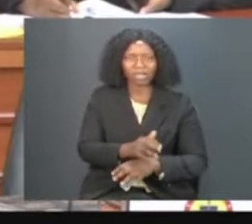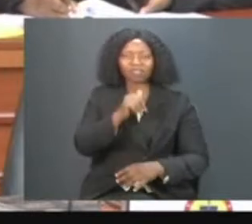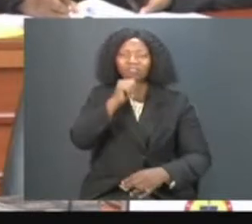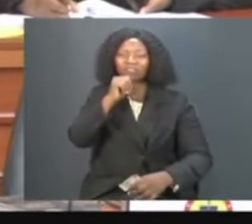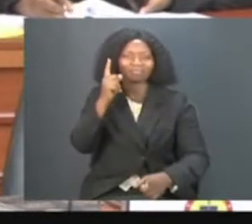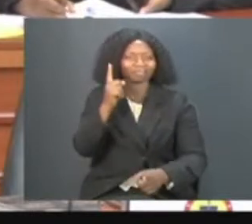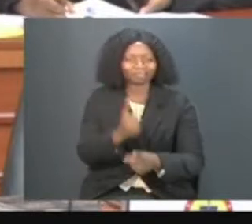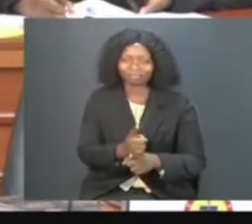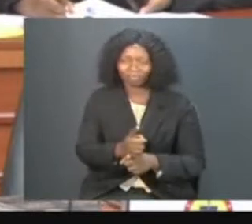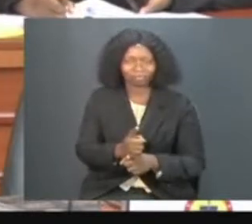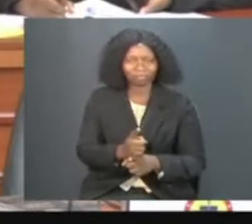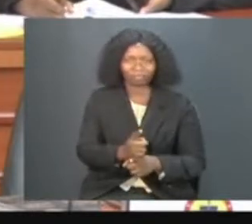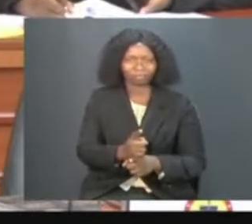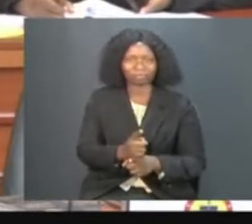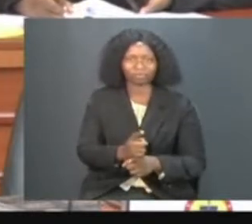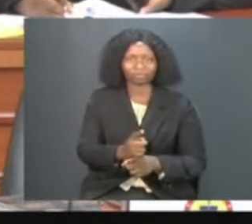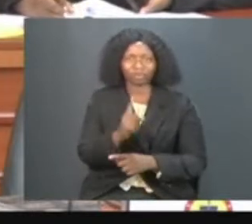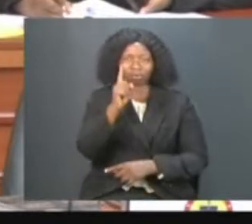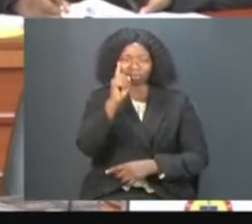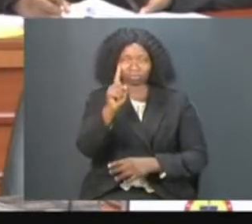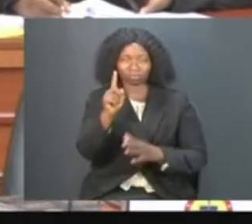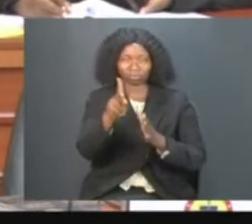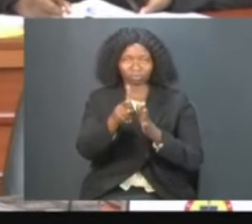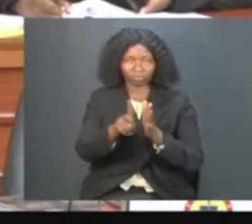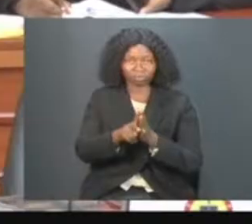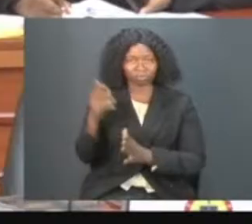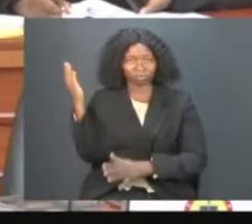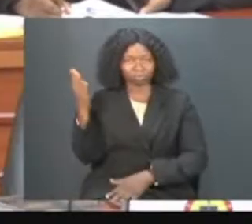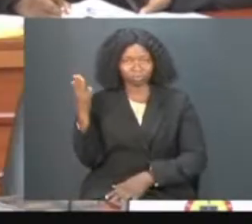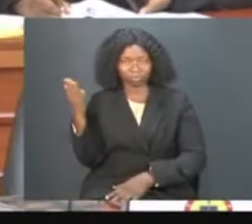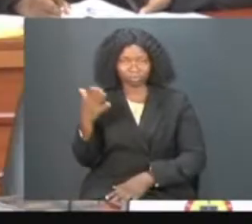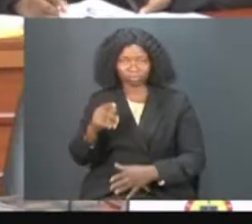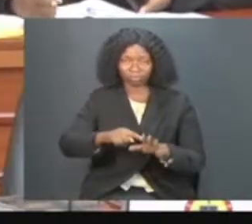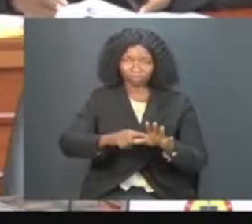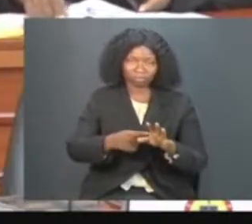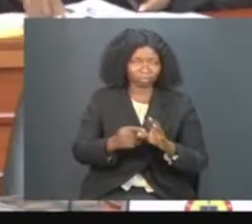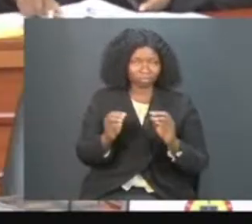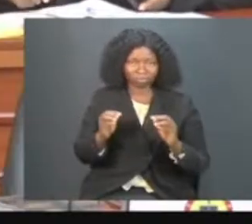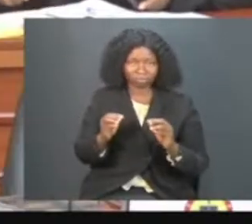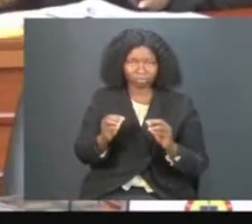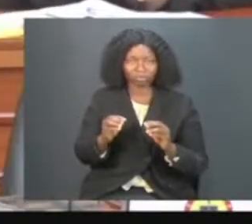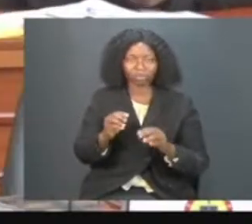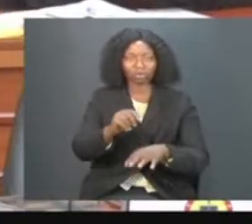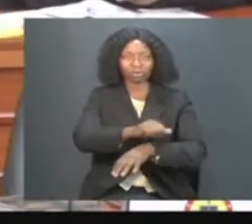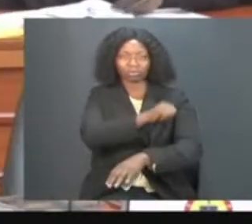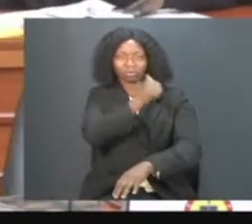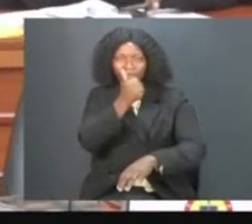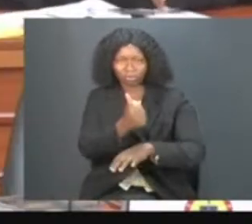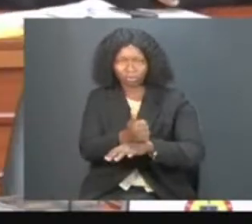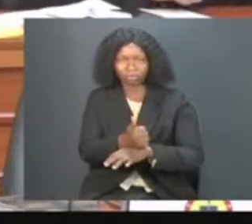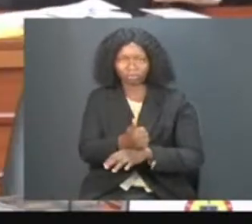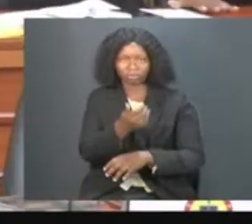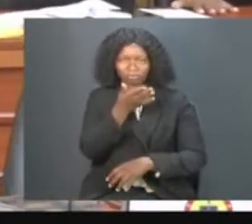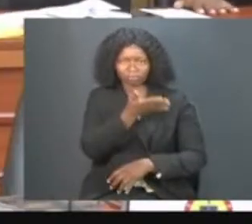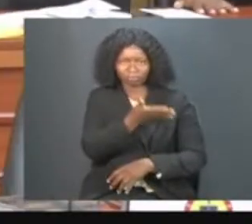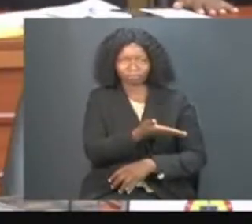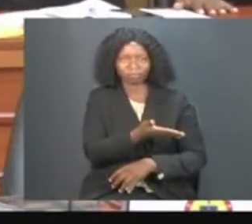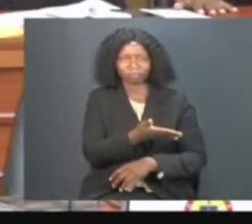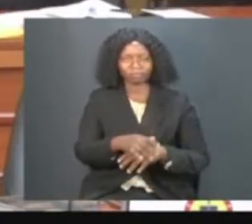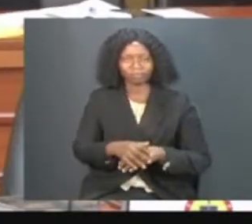just for one policy statement implementation. Authorities are supposed to be